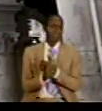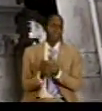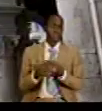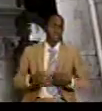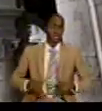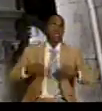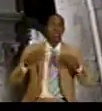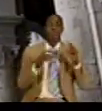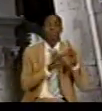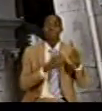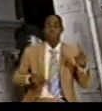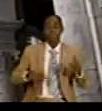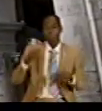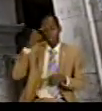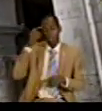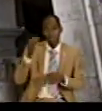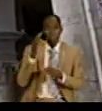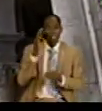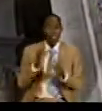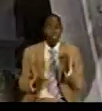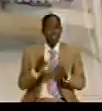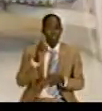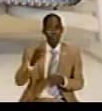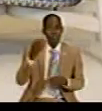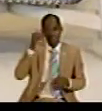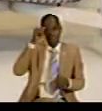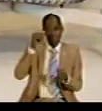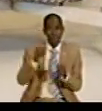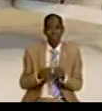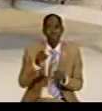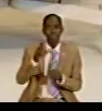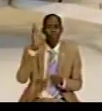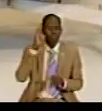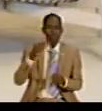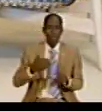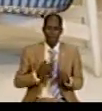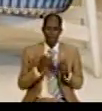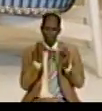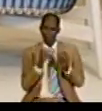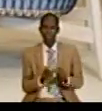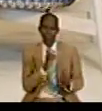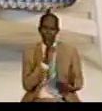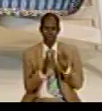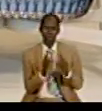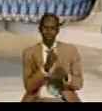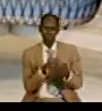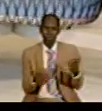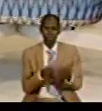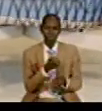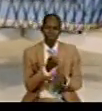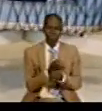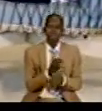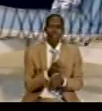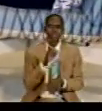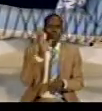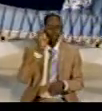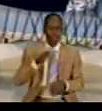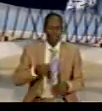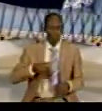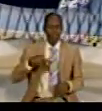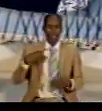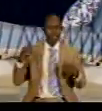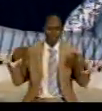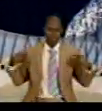remember. Because if you remembered, you would have spoken to them. You would have felt it, the pain, the agony,